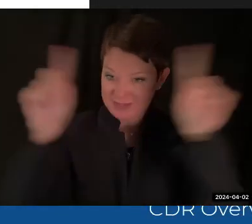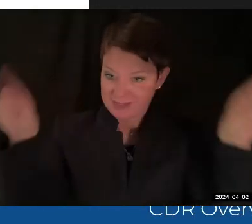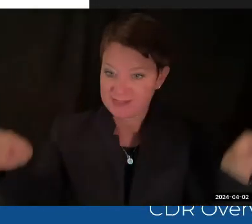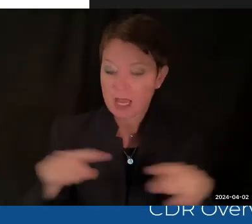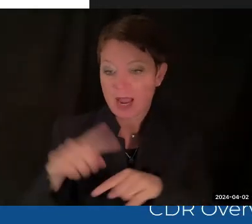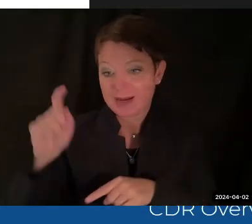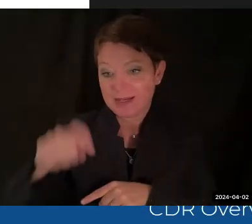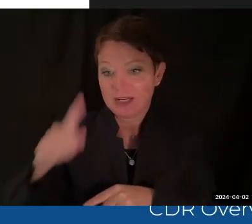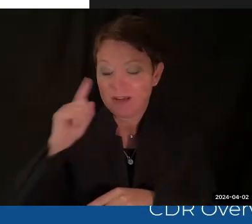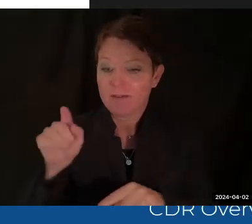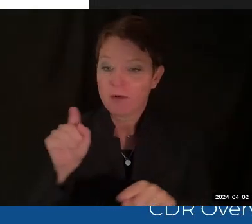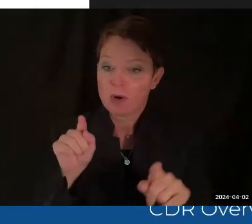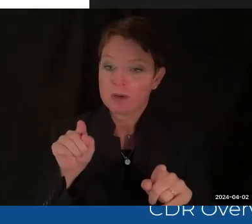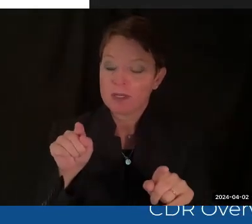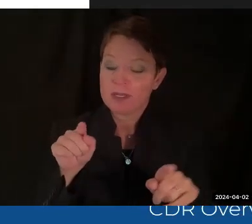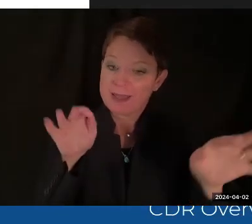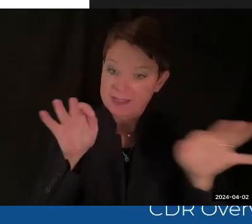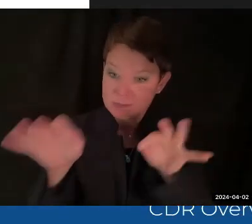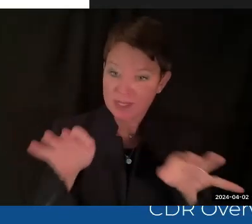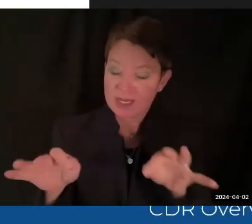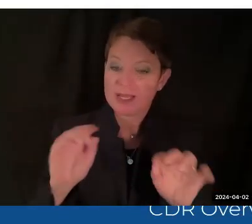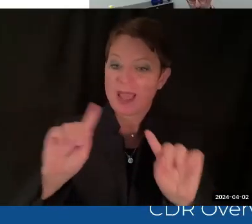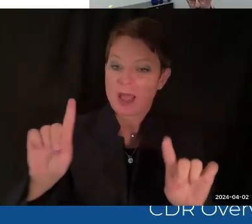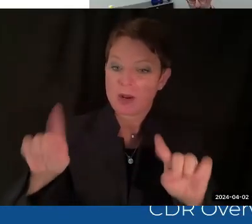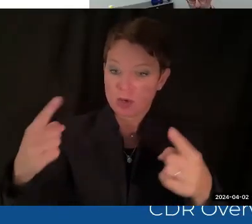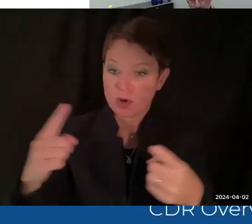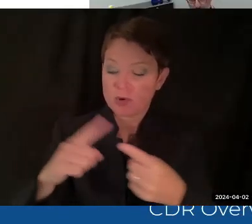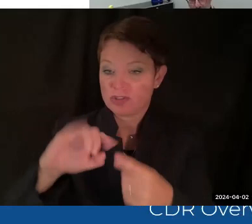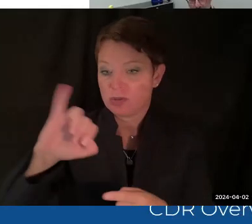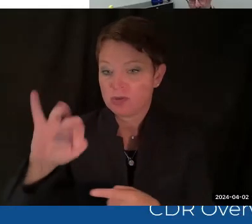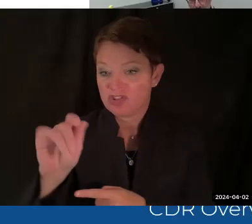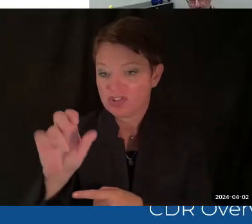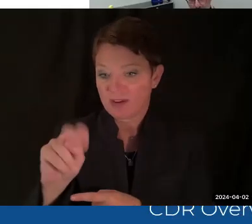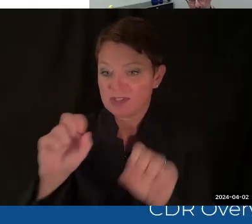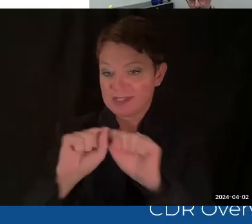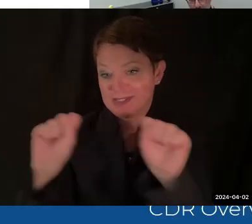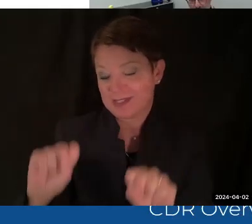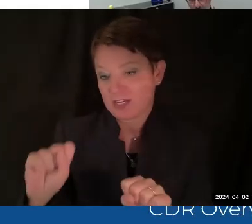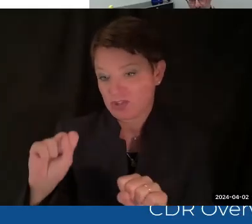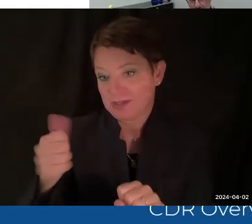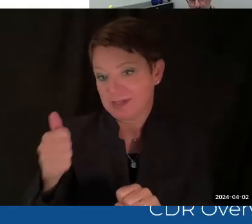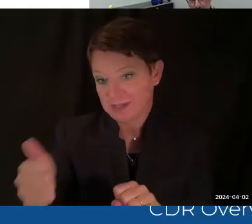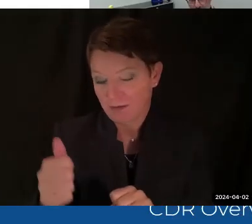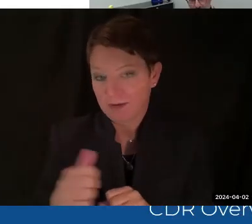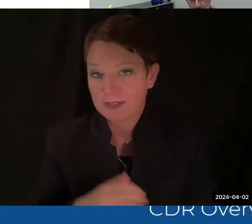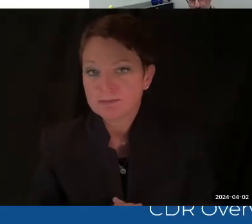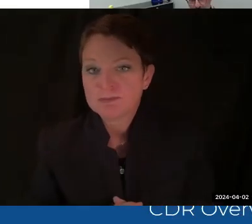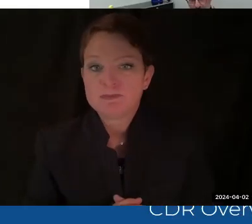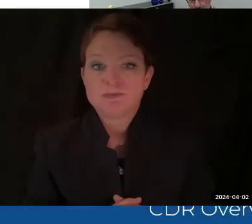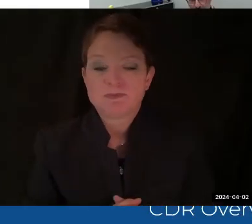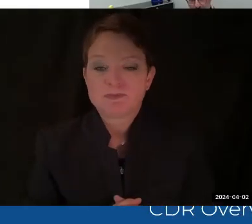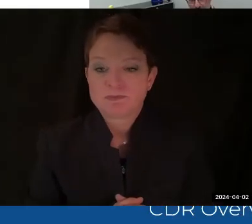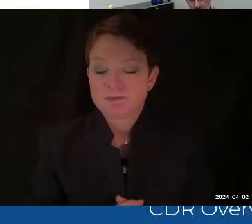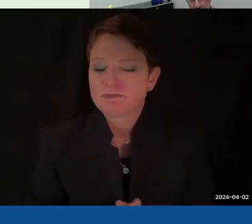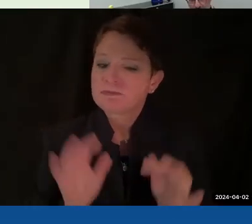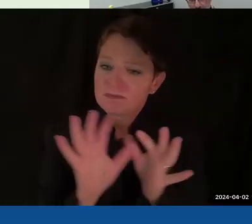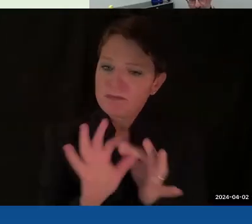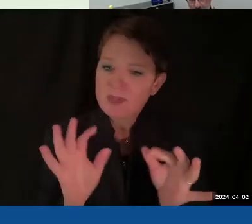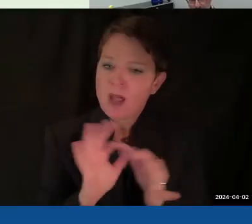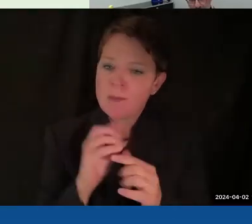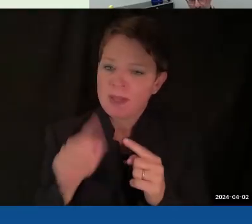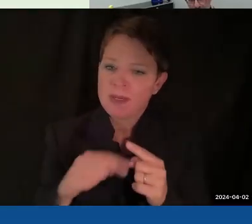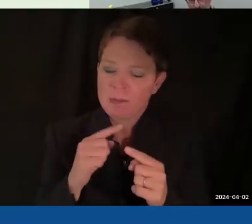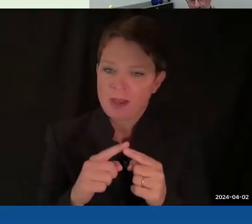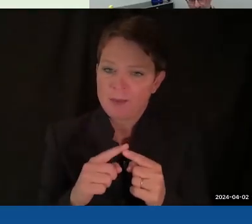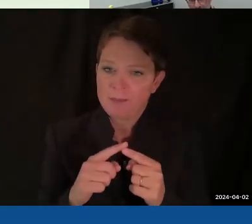for directionality to the station itself. There was a comment